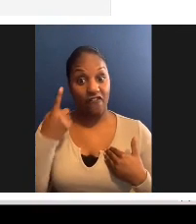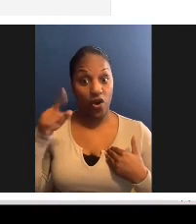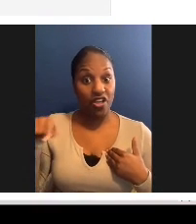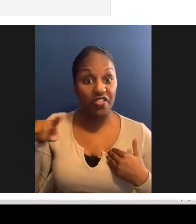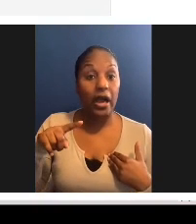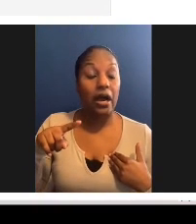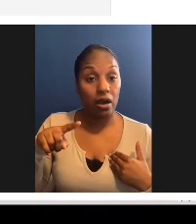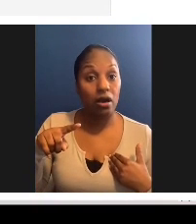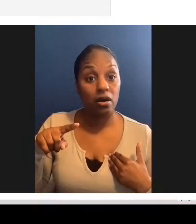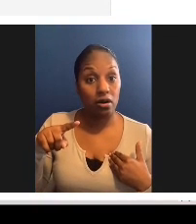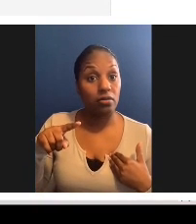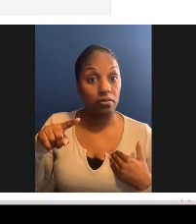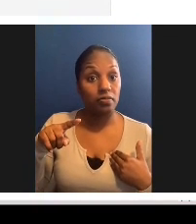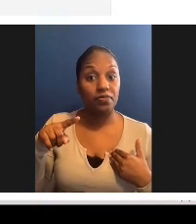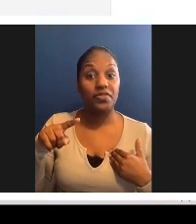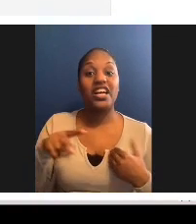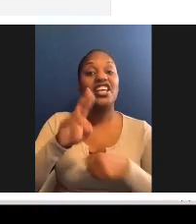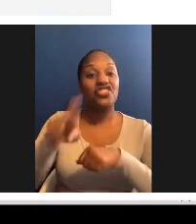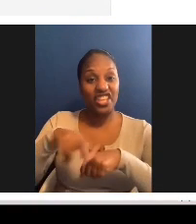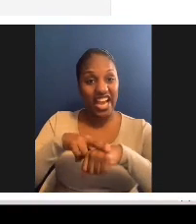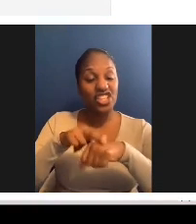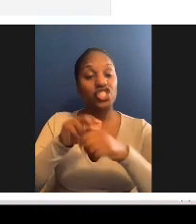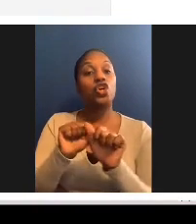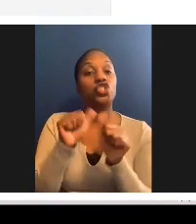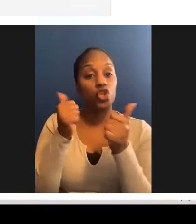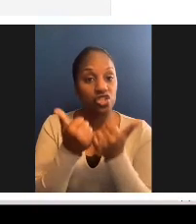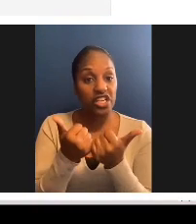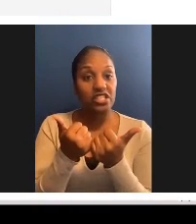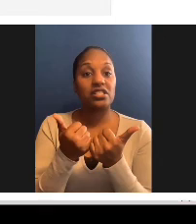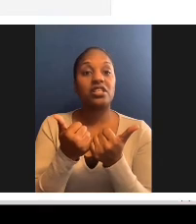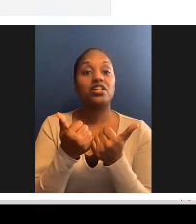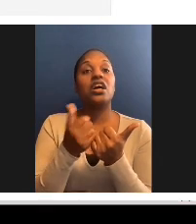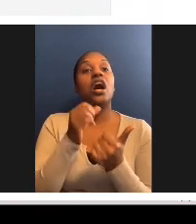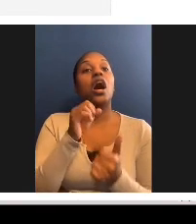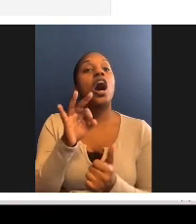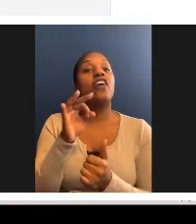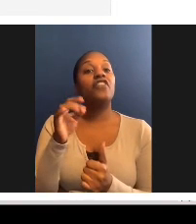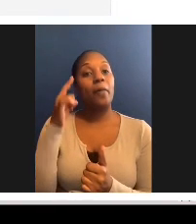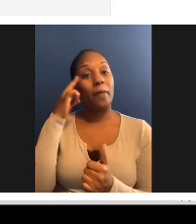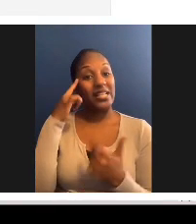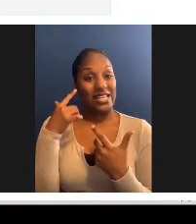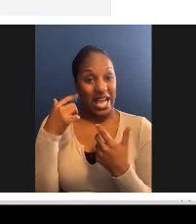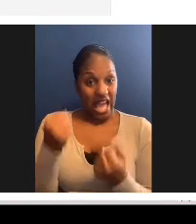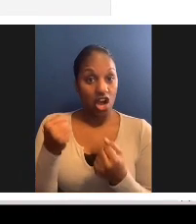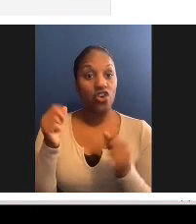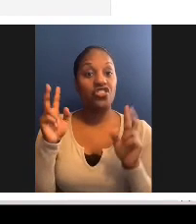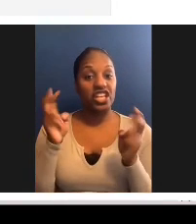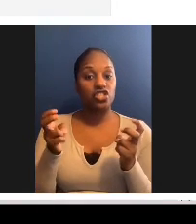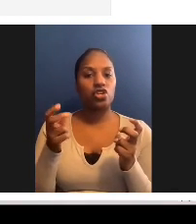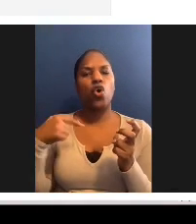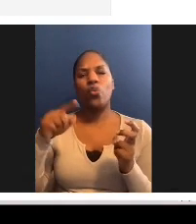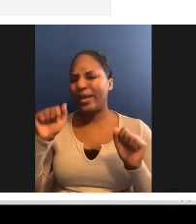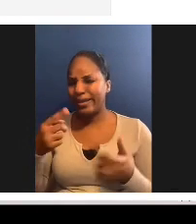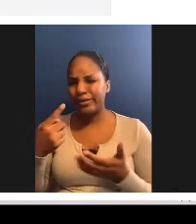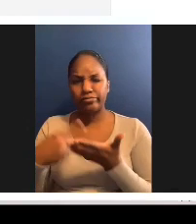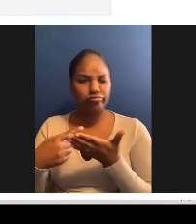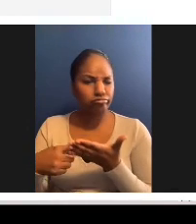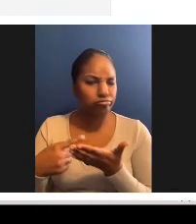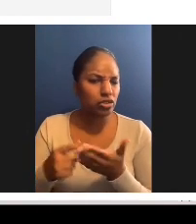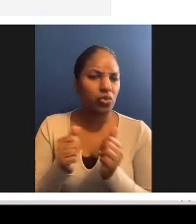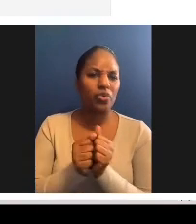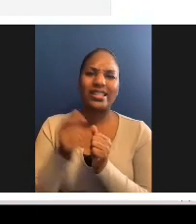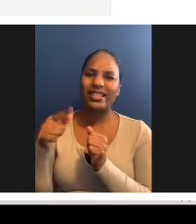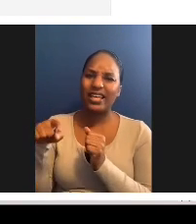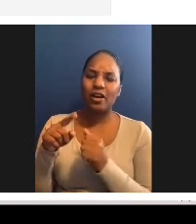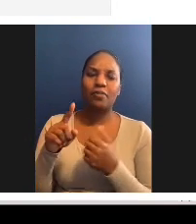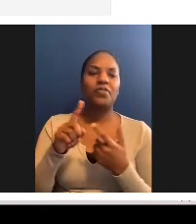The National Association of, Mental Health Issues, it will talk to them about that. The GED, of